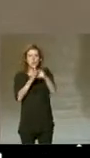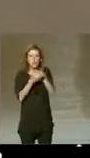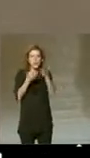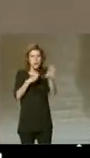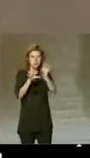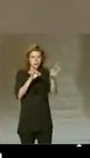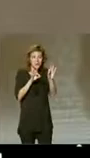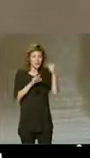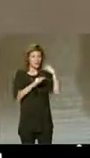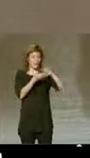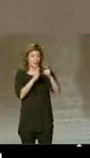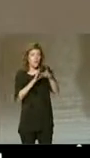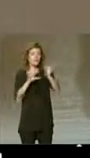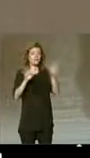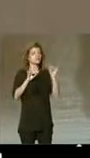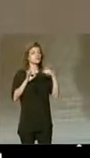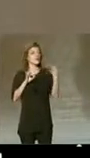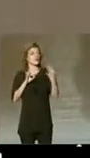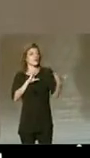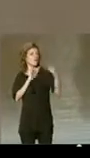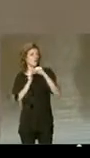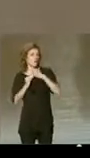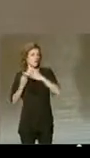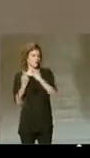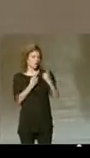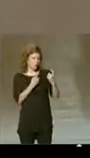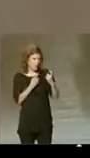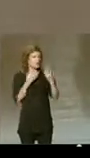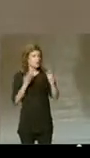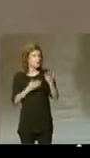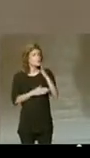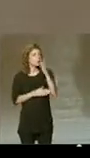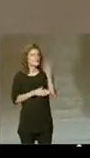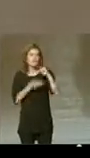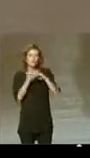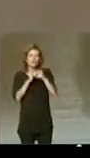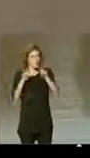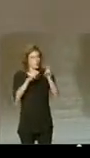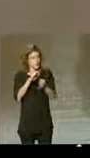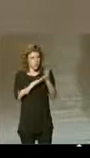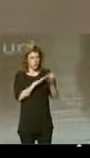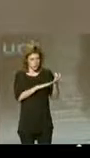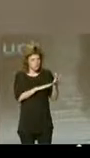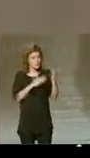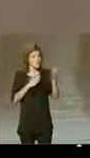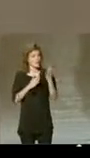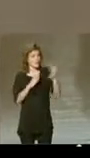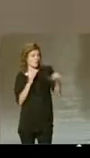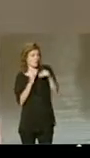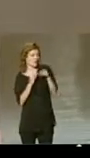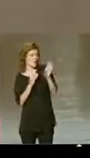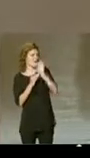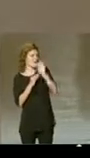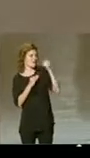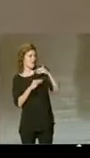and then, only then, we'll manage to create products that are adapted to the user's needs. These will entail